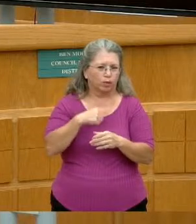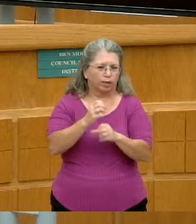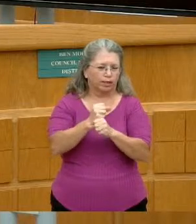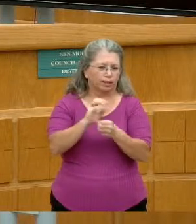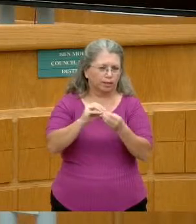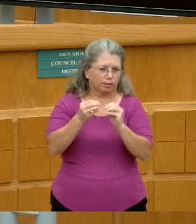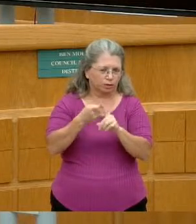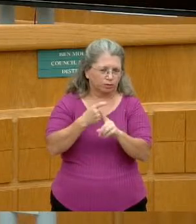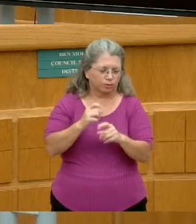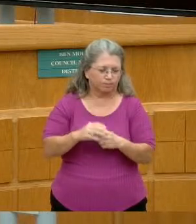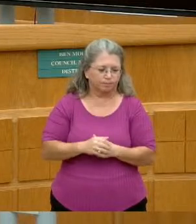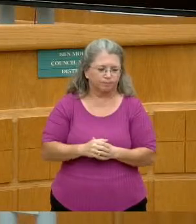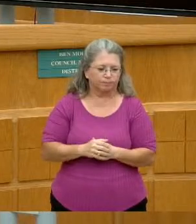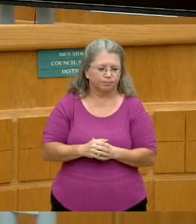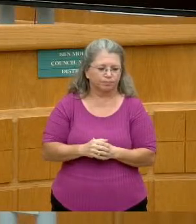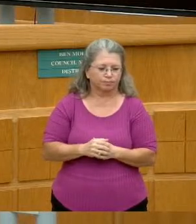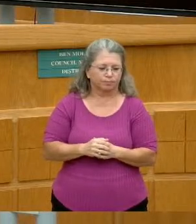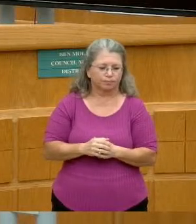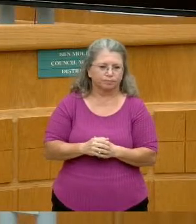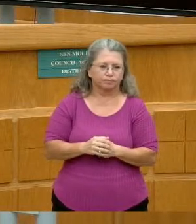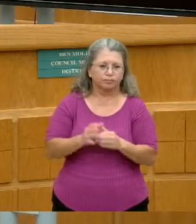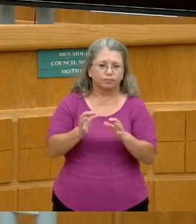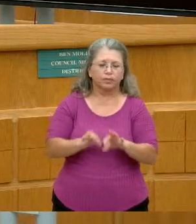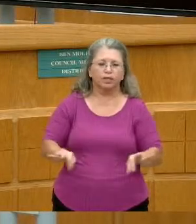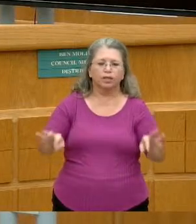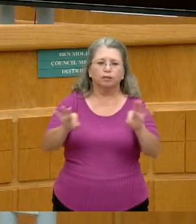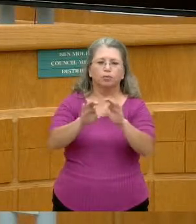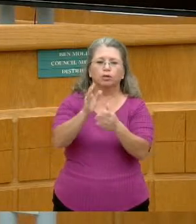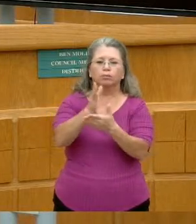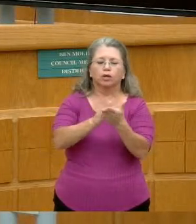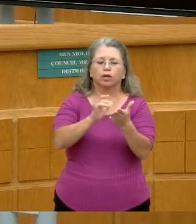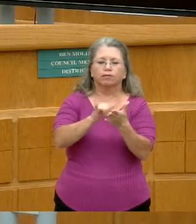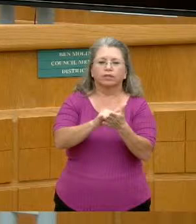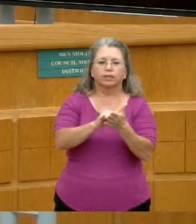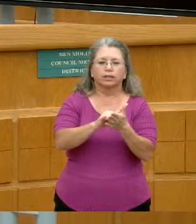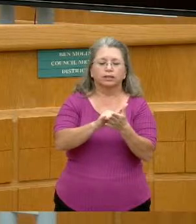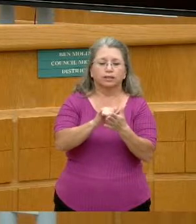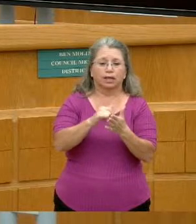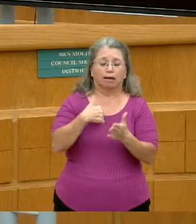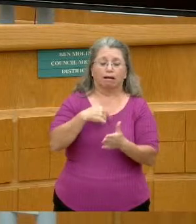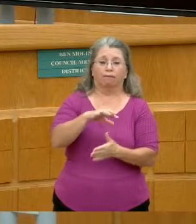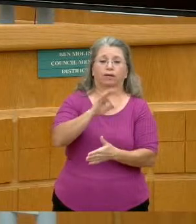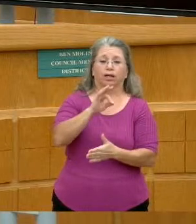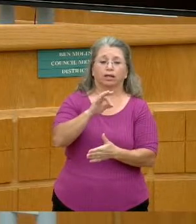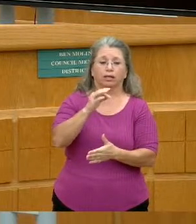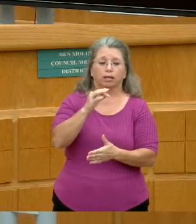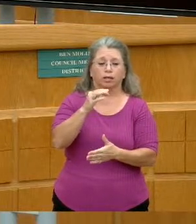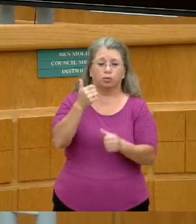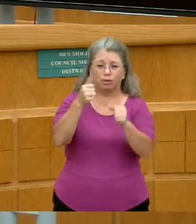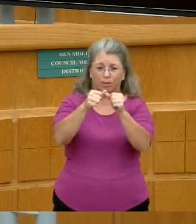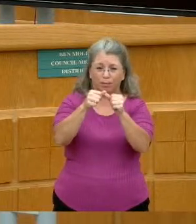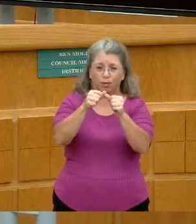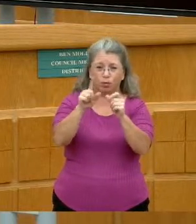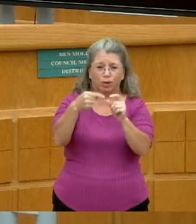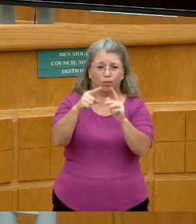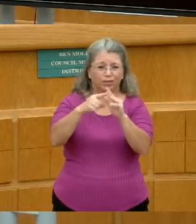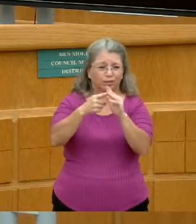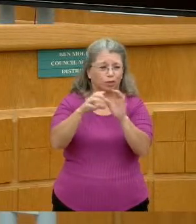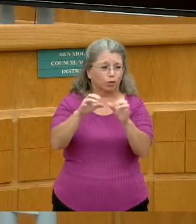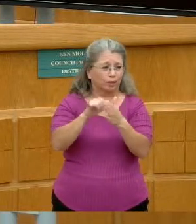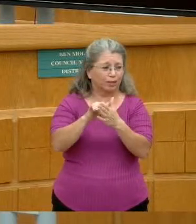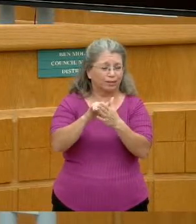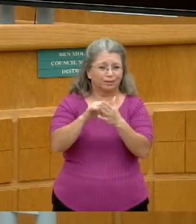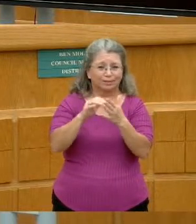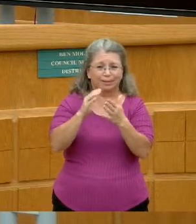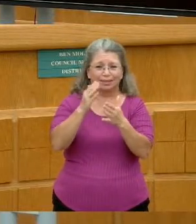end, the important part of this graph that I find, and realize we only started doing this in late April. And the reason why was because